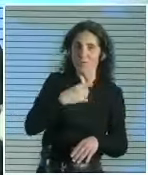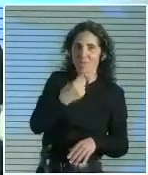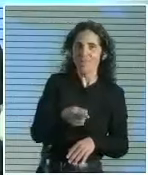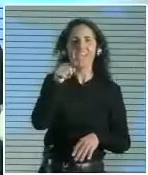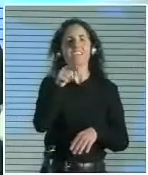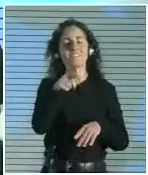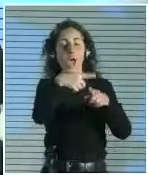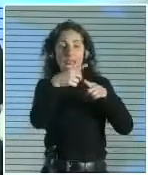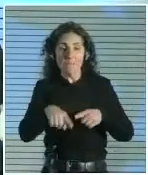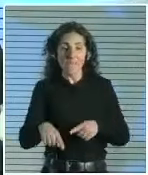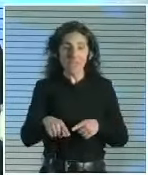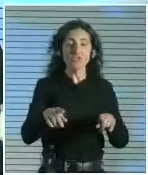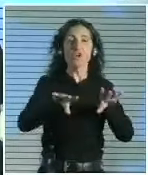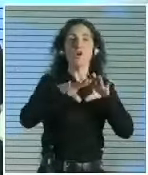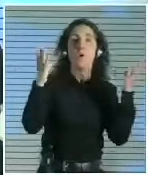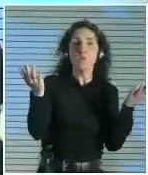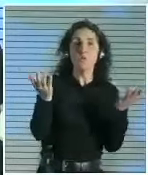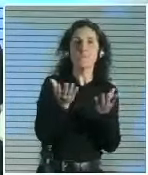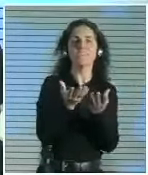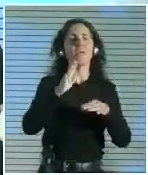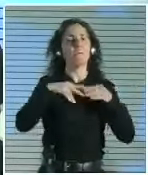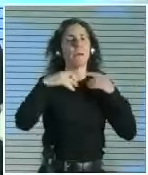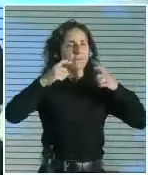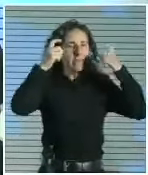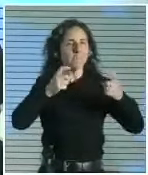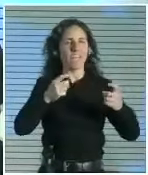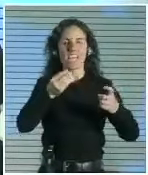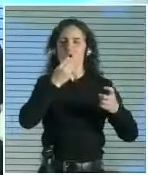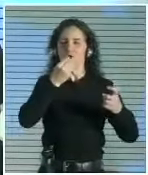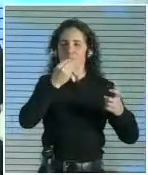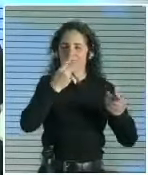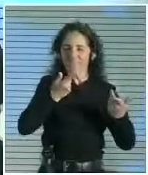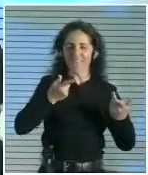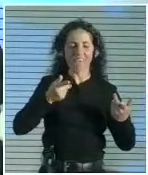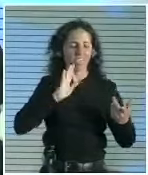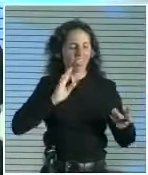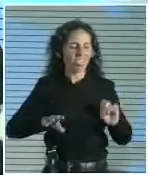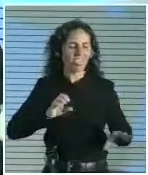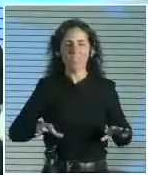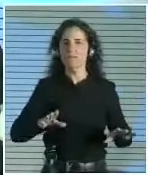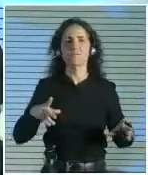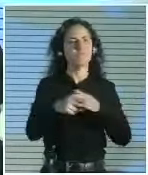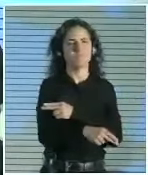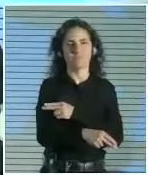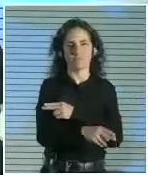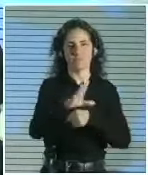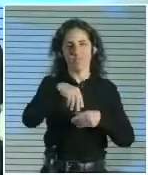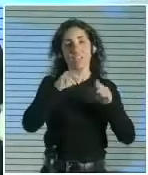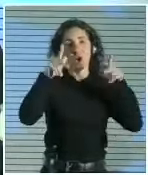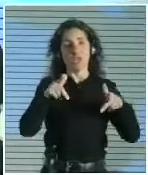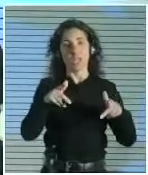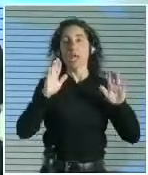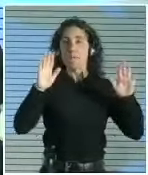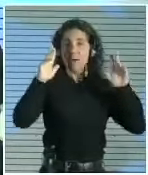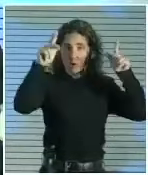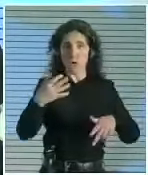we were able to dig in that way. Since then, others have hotels aren't the only ones producing food, so others have